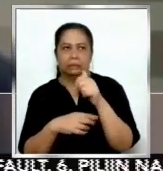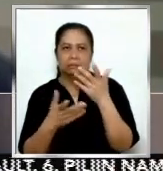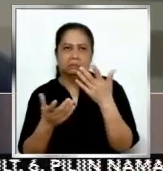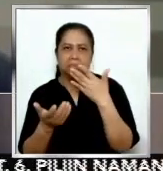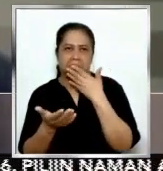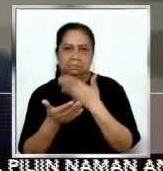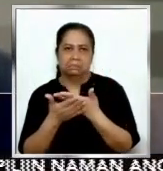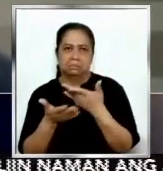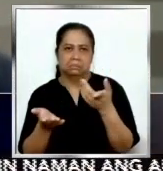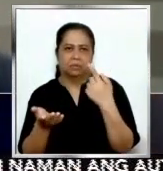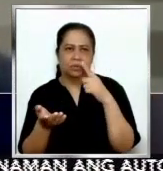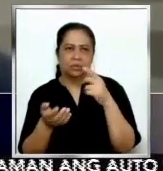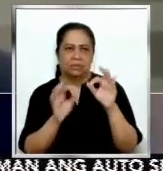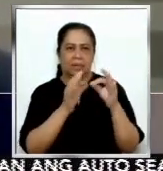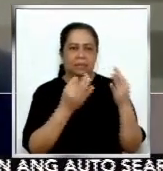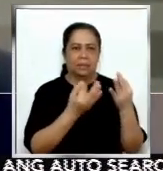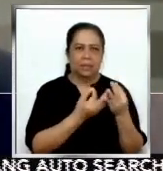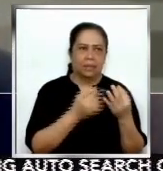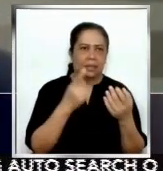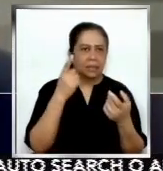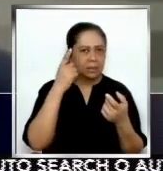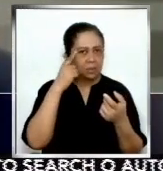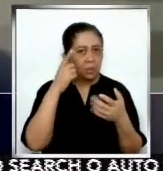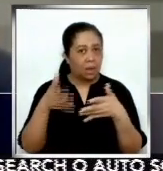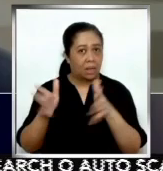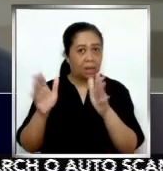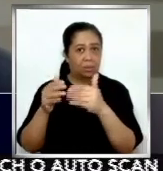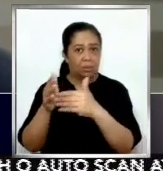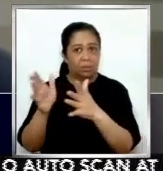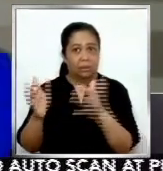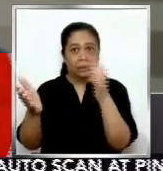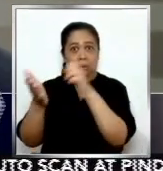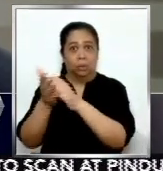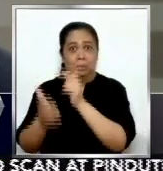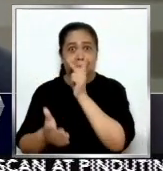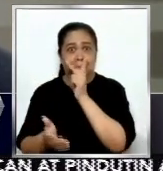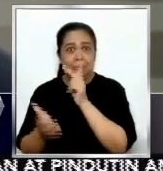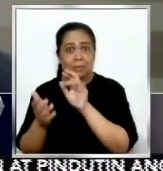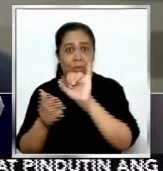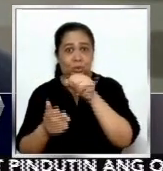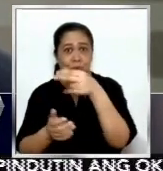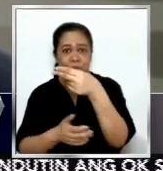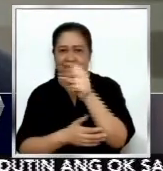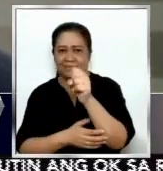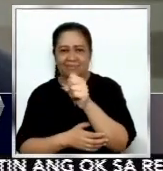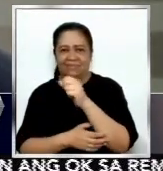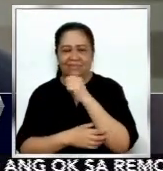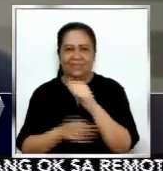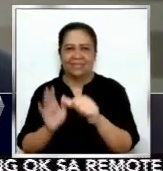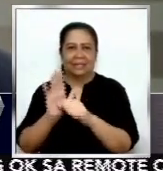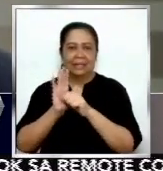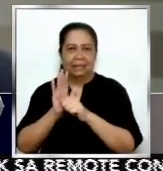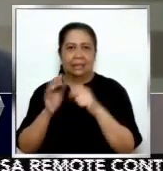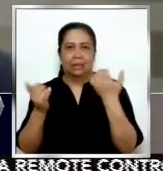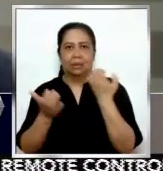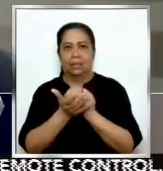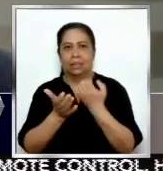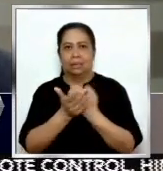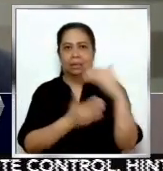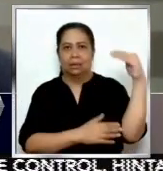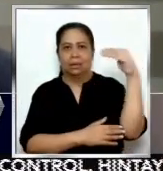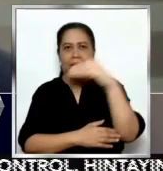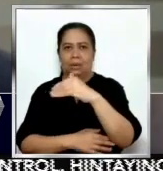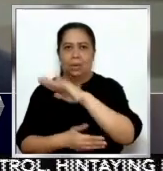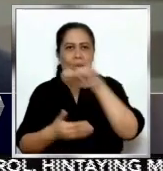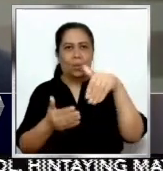for families to allow their children to enroll in private junior high schools. So now that there's an economic downturn for all